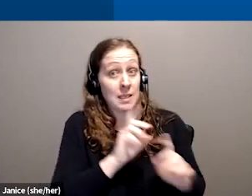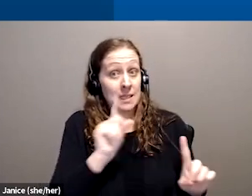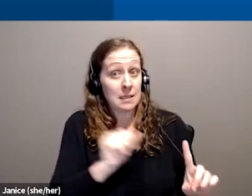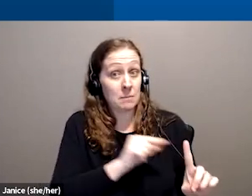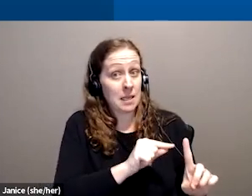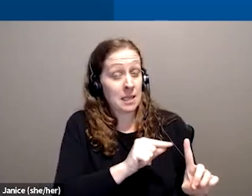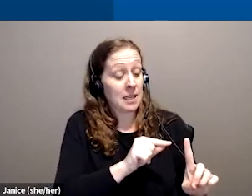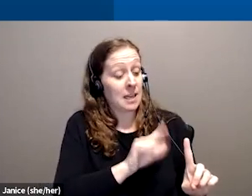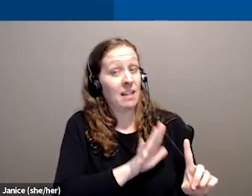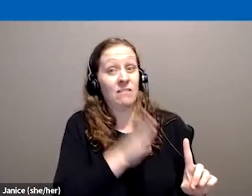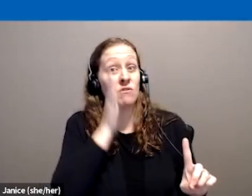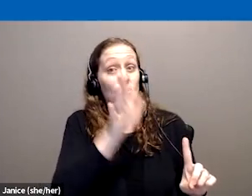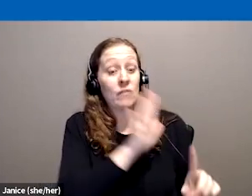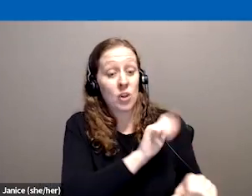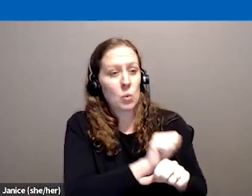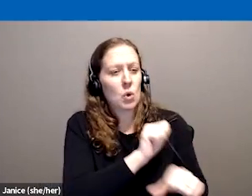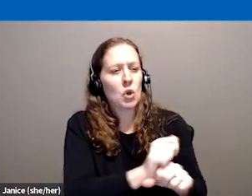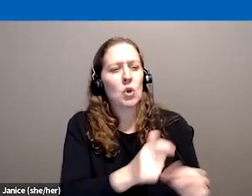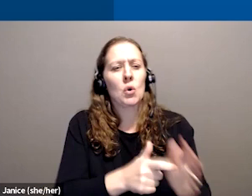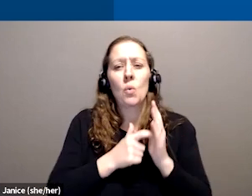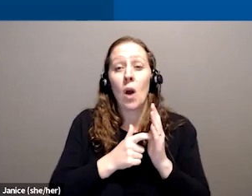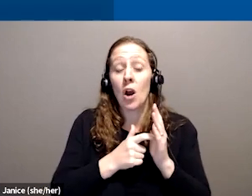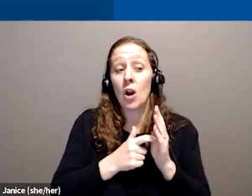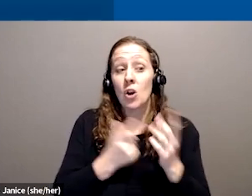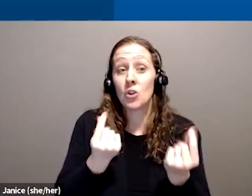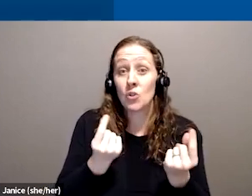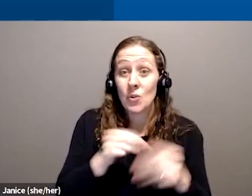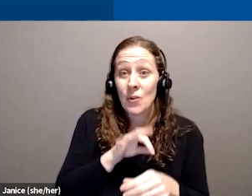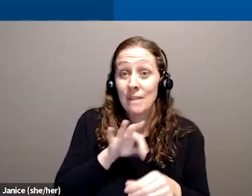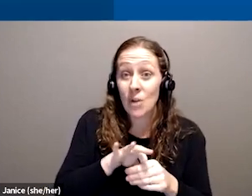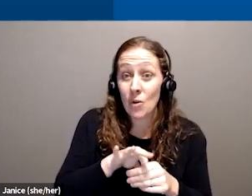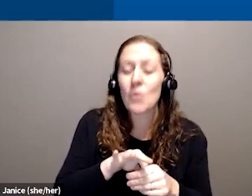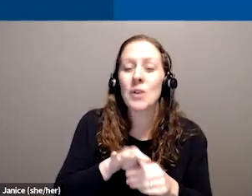the future of work? Make your vote in our survey.